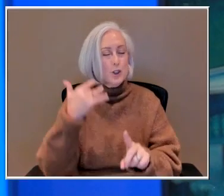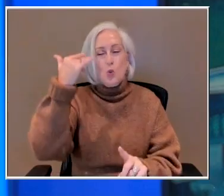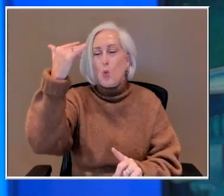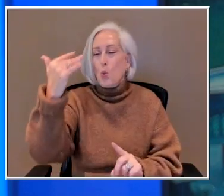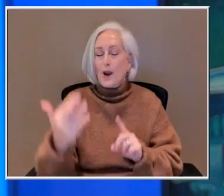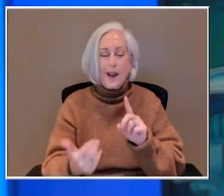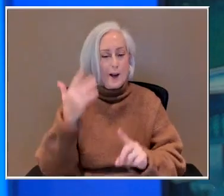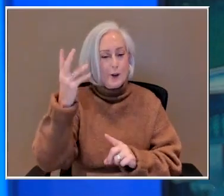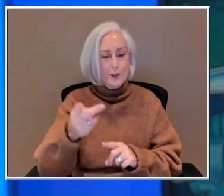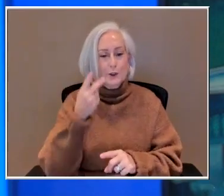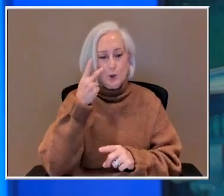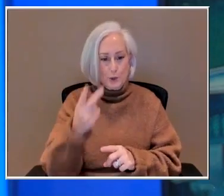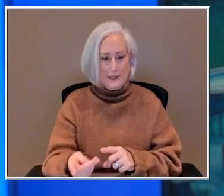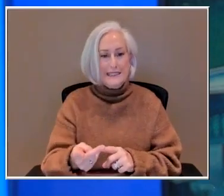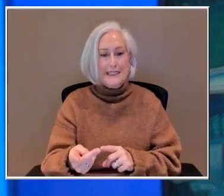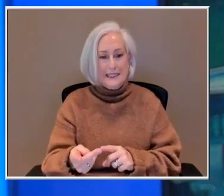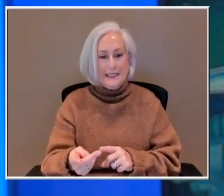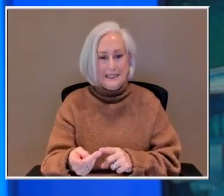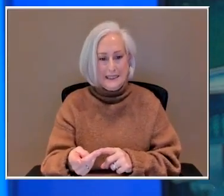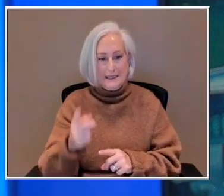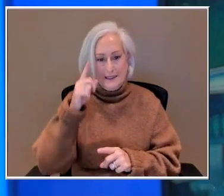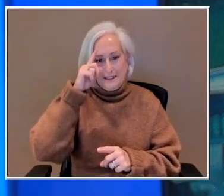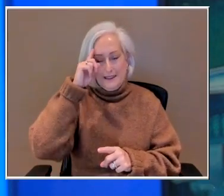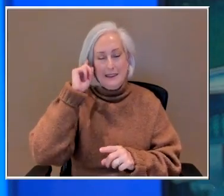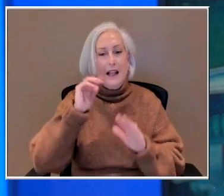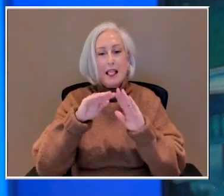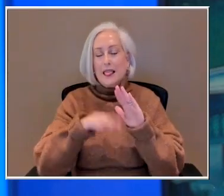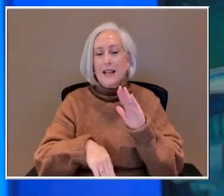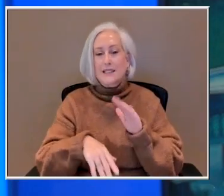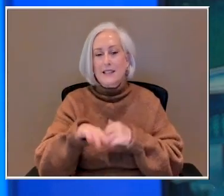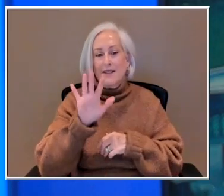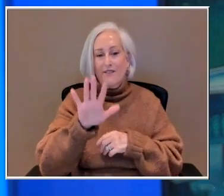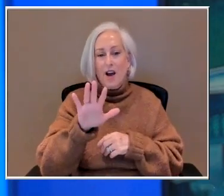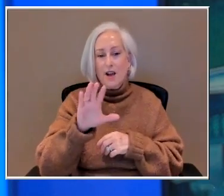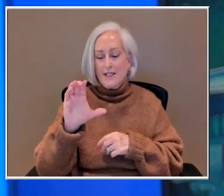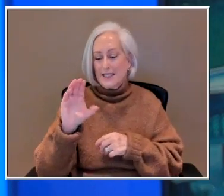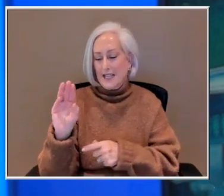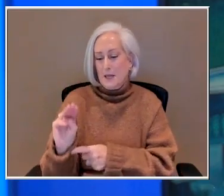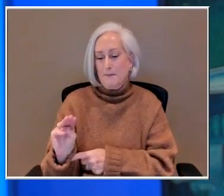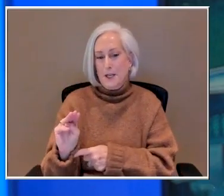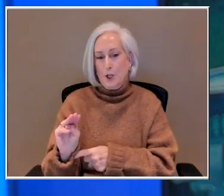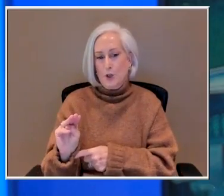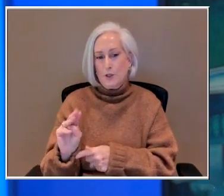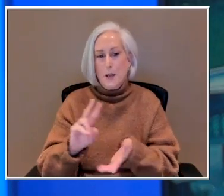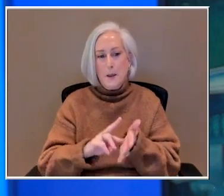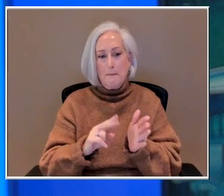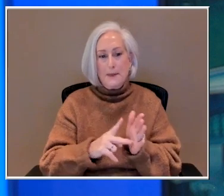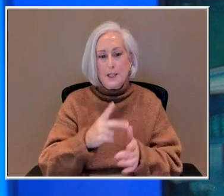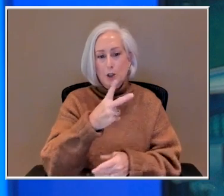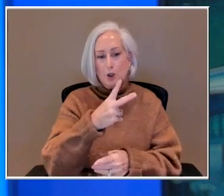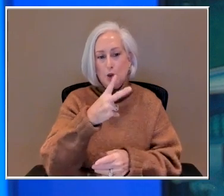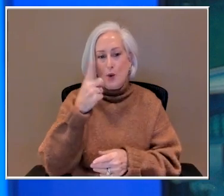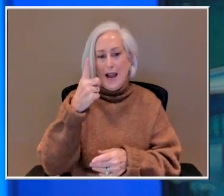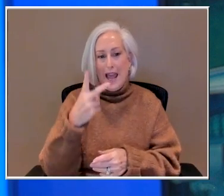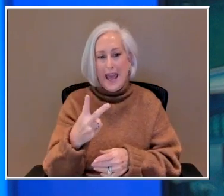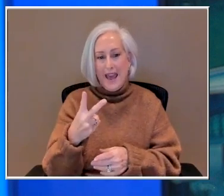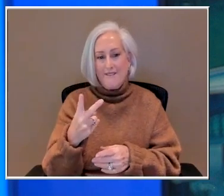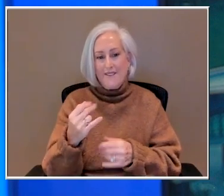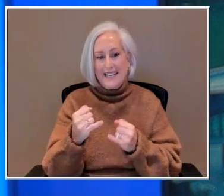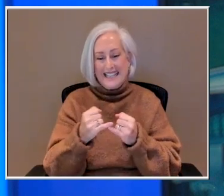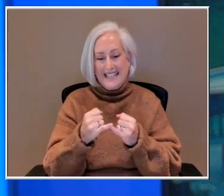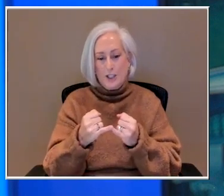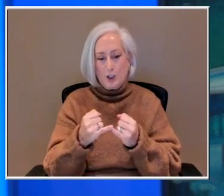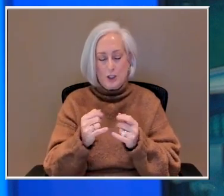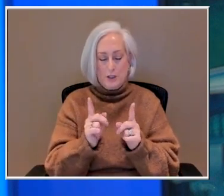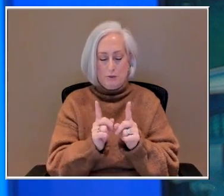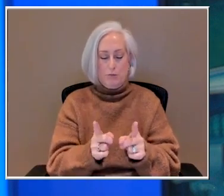osteosarcoma less than 5 centimeters, for example, about 2.5 inches. That's very rare. Most are significantly